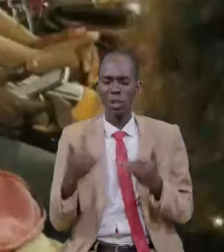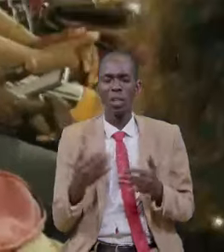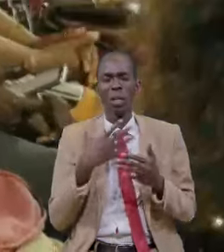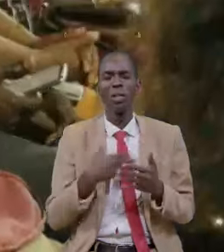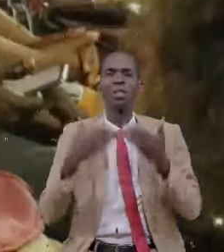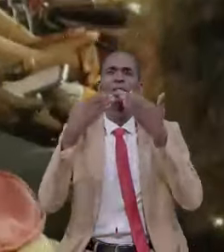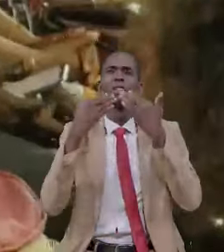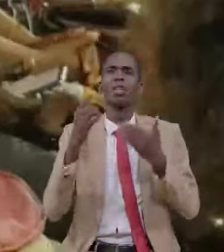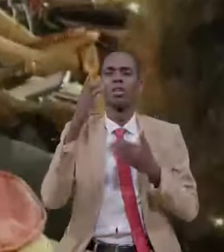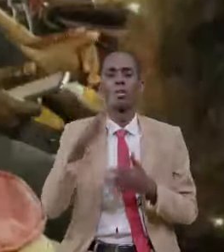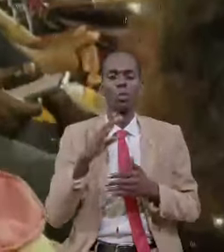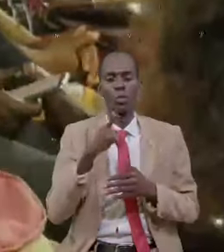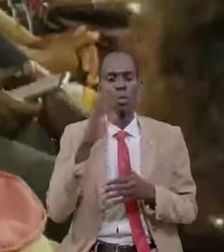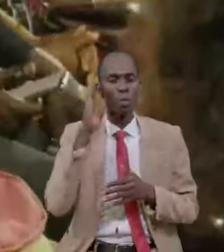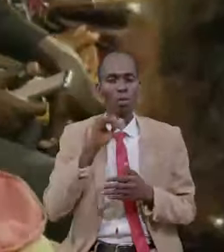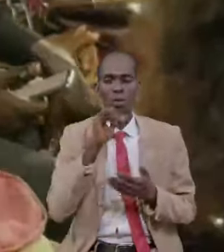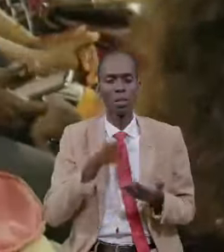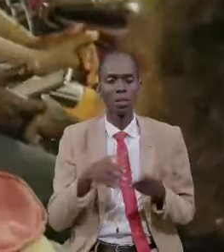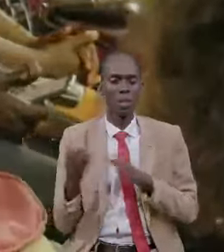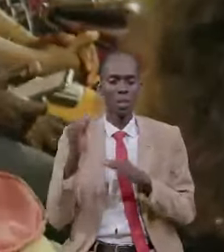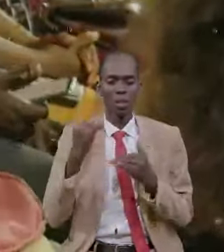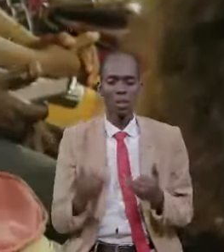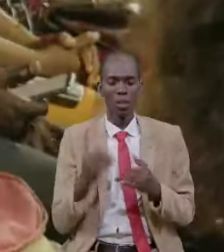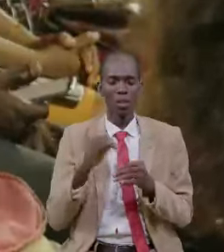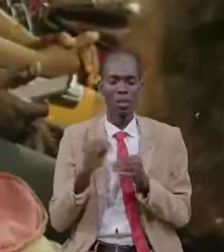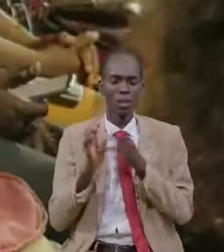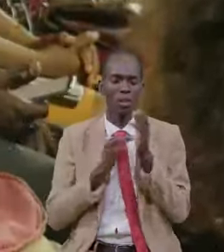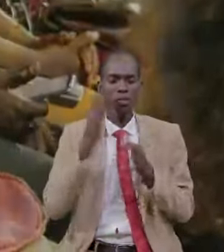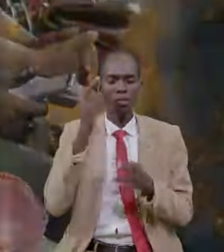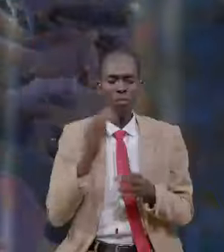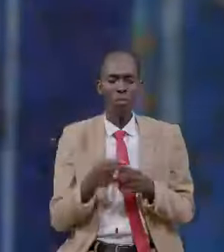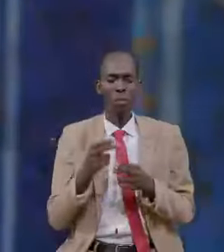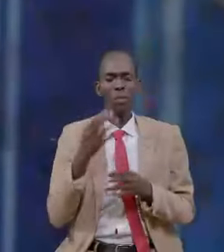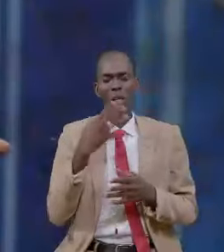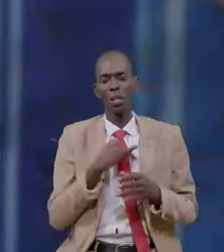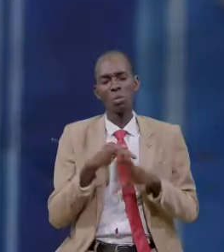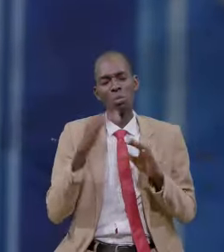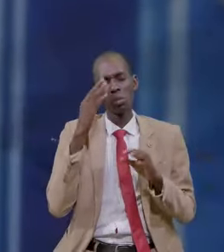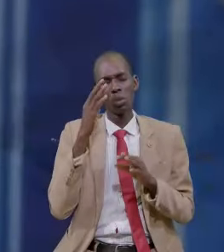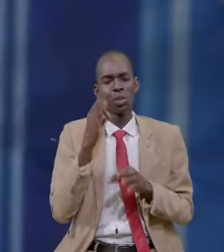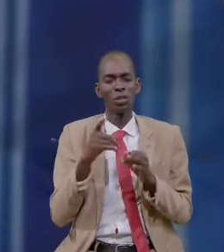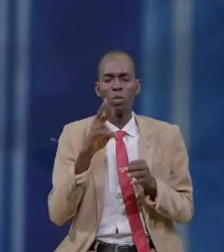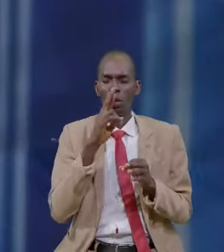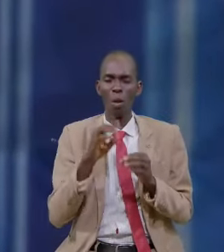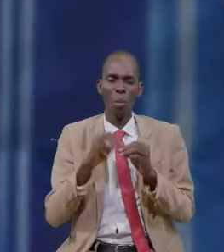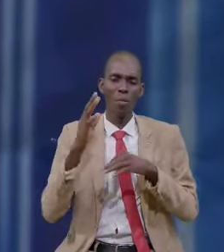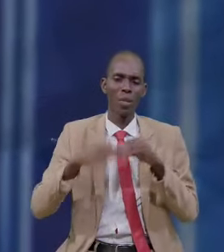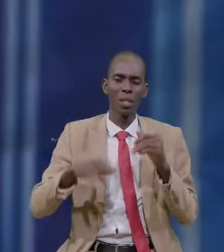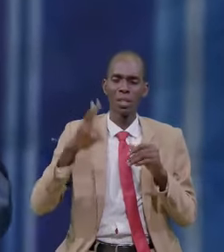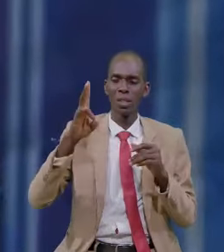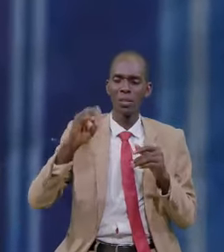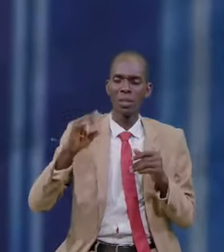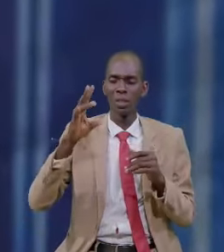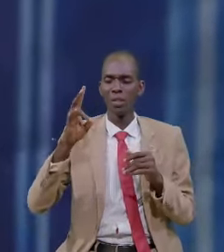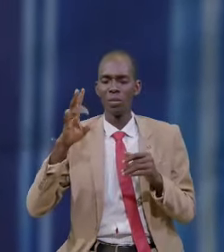now. Yeah. And even if you are beyond 70, 75, and you say,